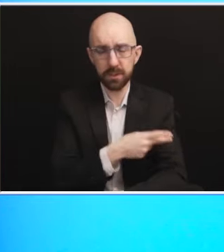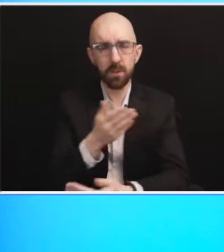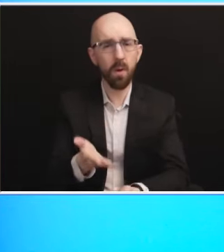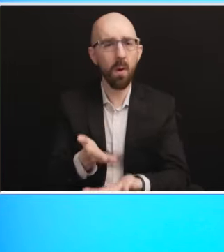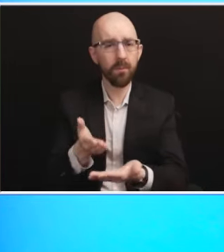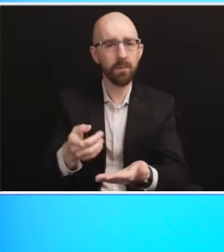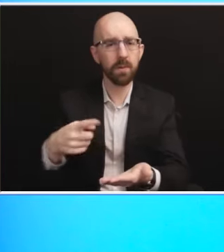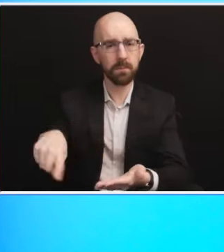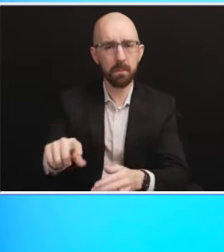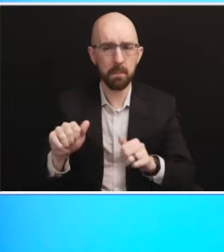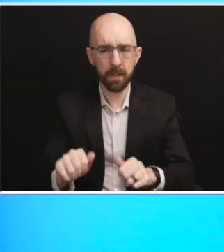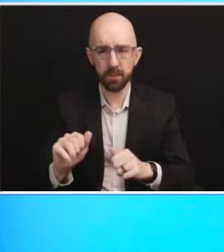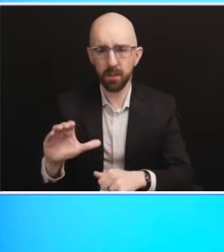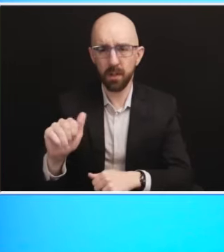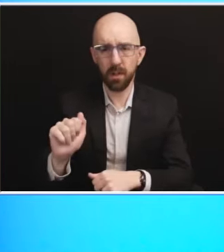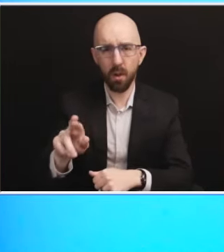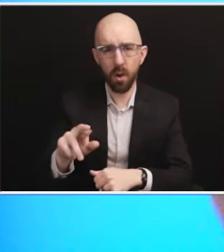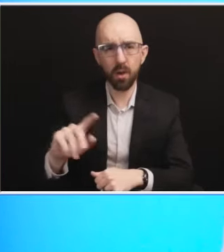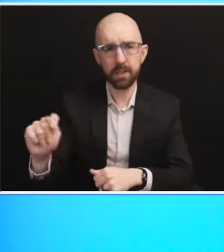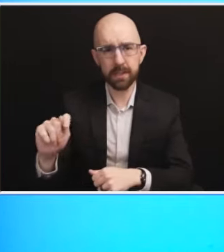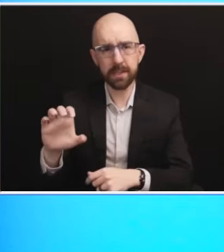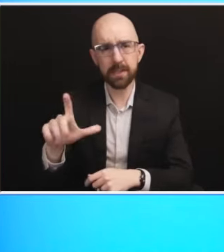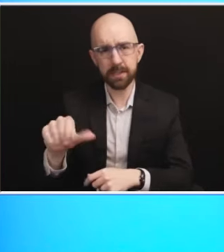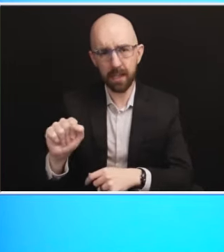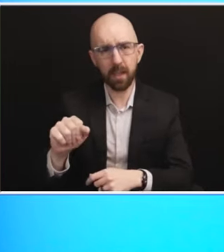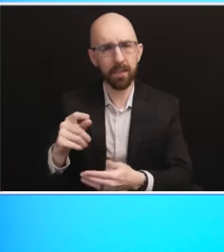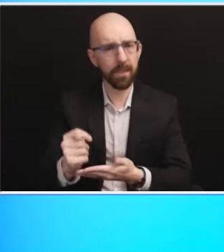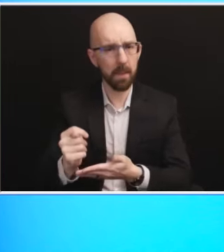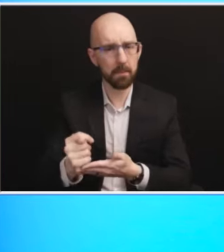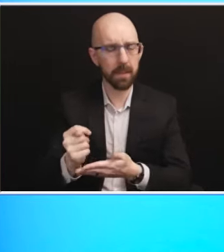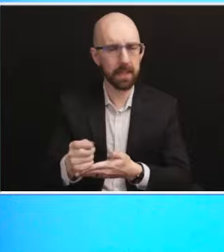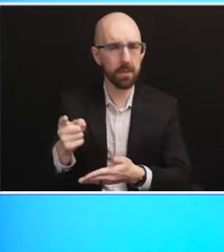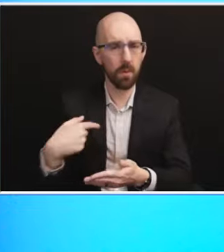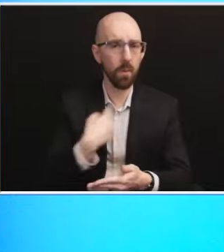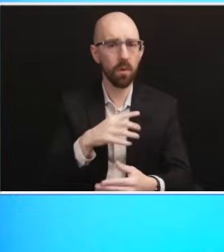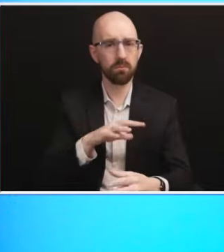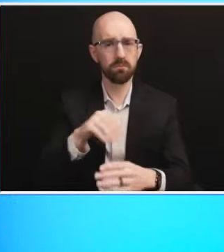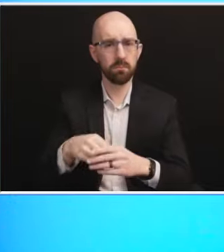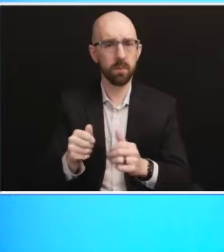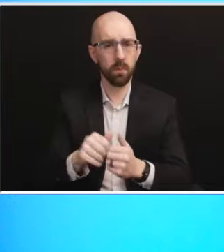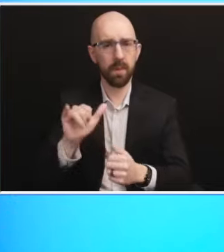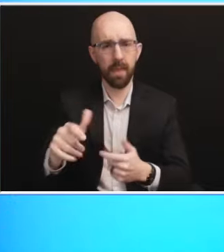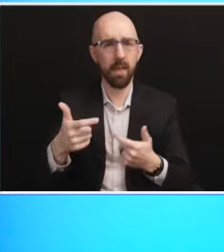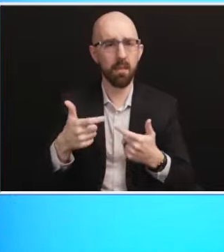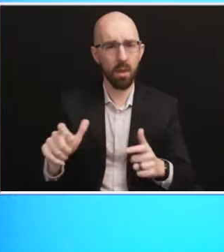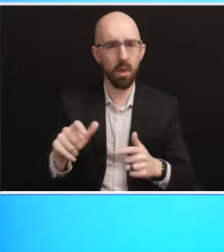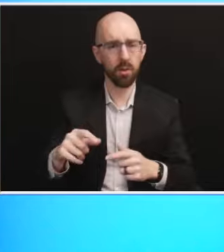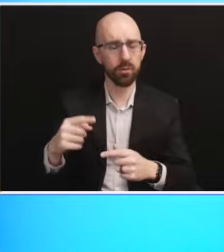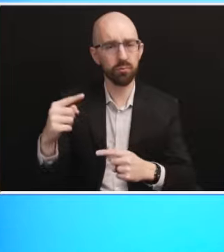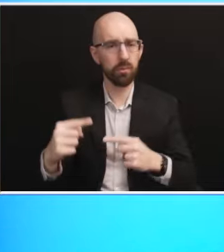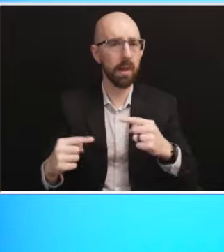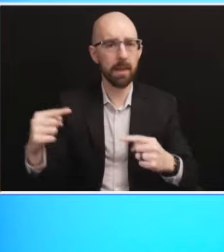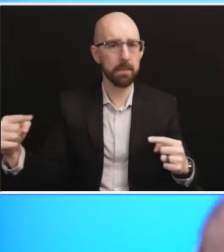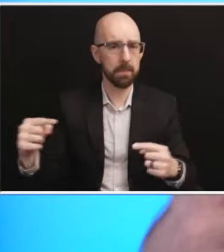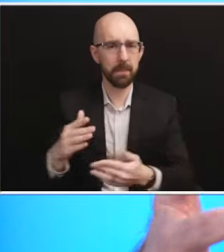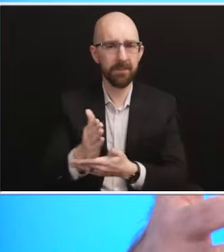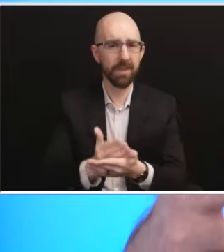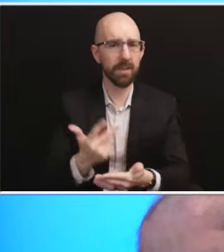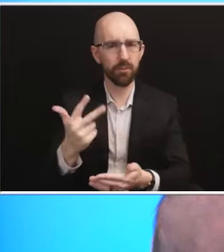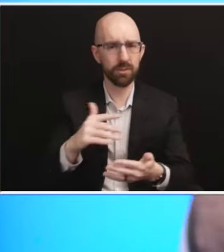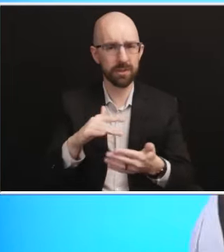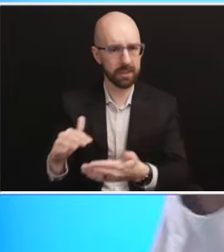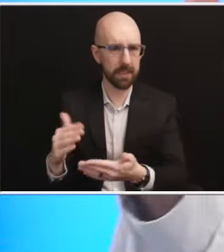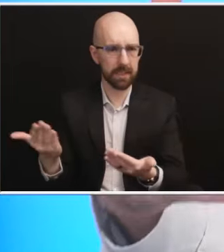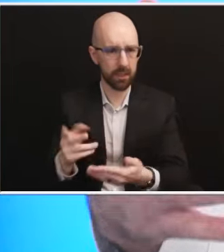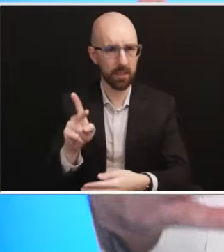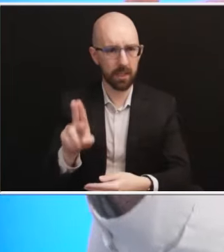CAR T-cell therapy in the frontline setting. So we're participating in that large randomized phase 3 study here at KU. Other strategies